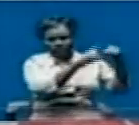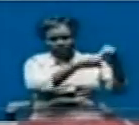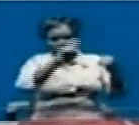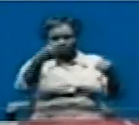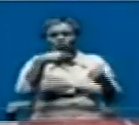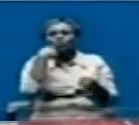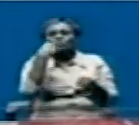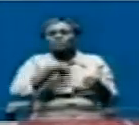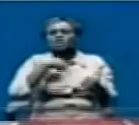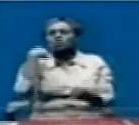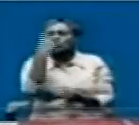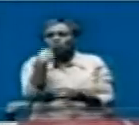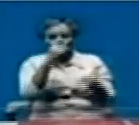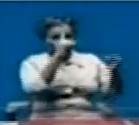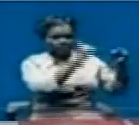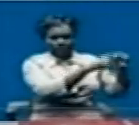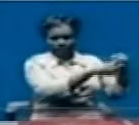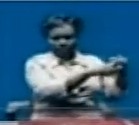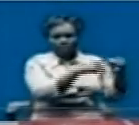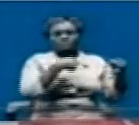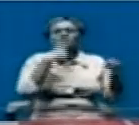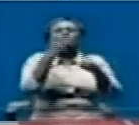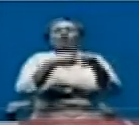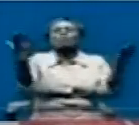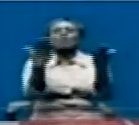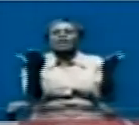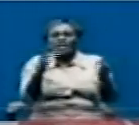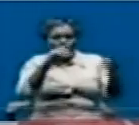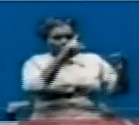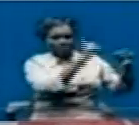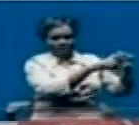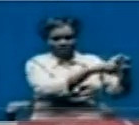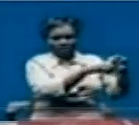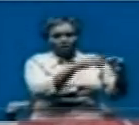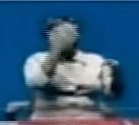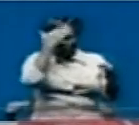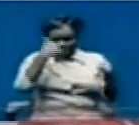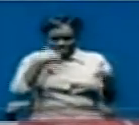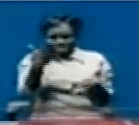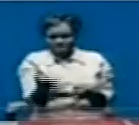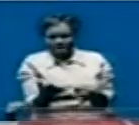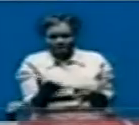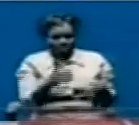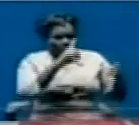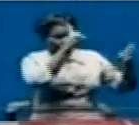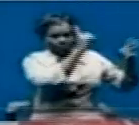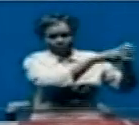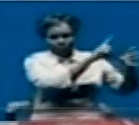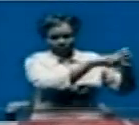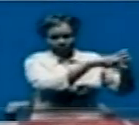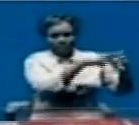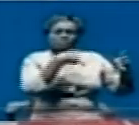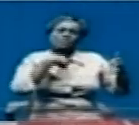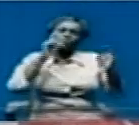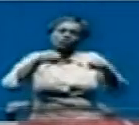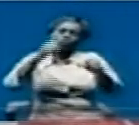I? Second question, where am I from? Third question, why am I here? Fourth question, what can